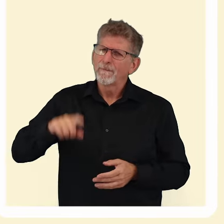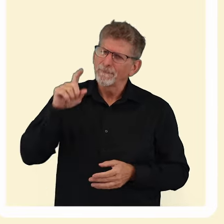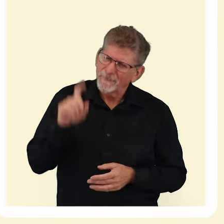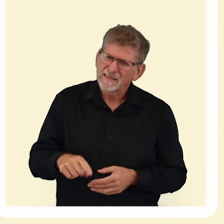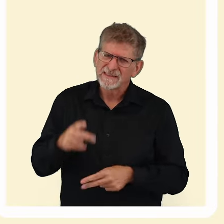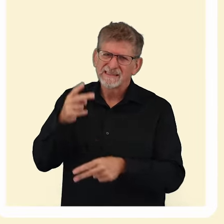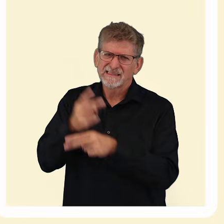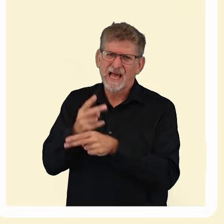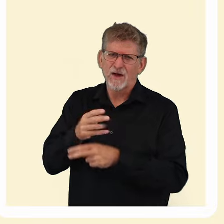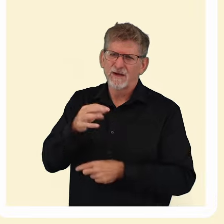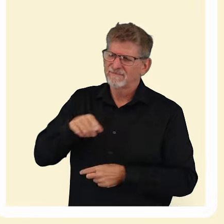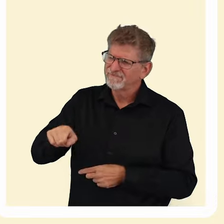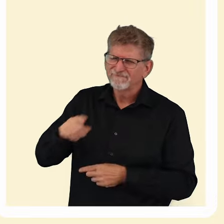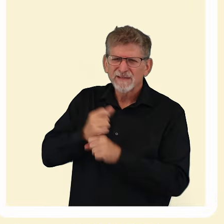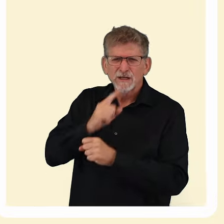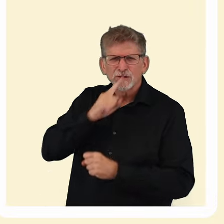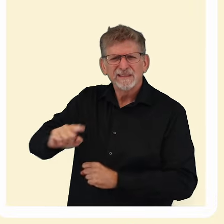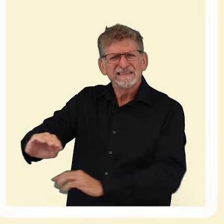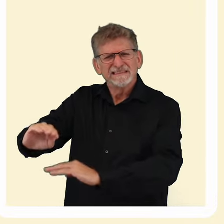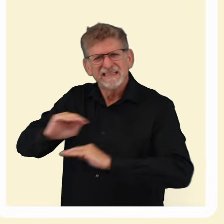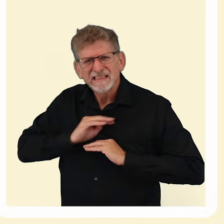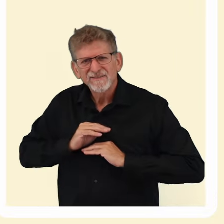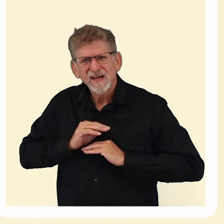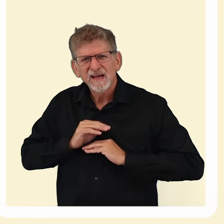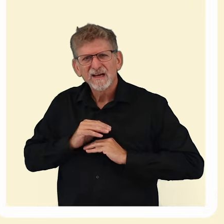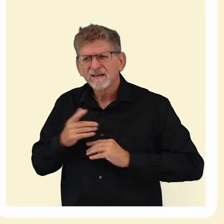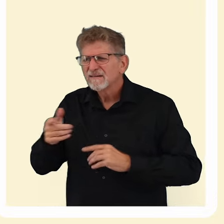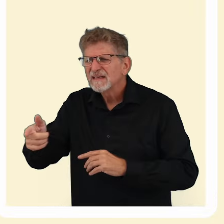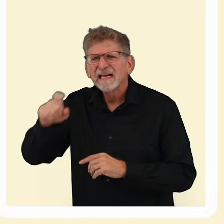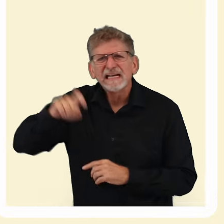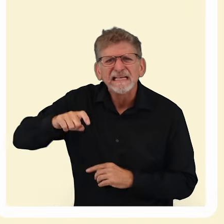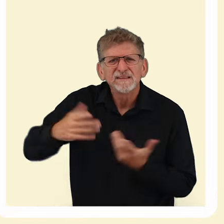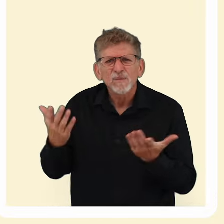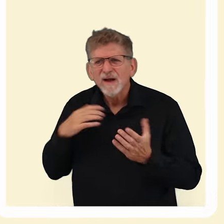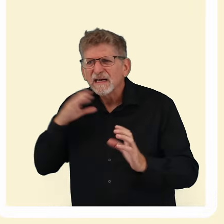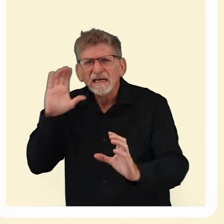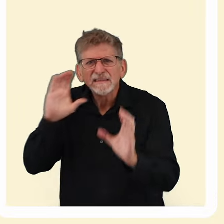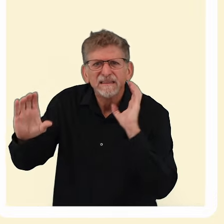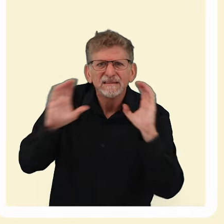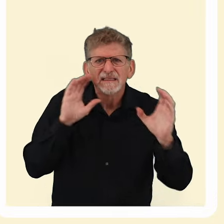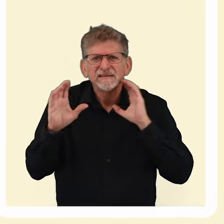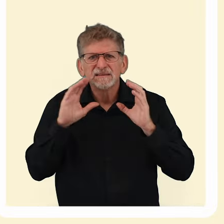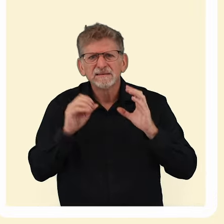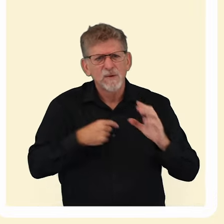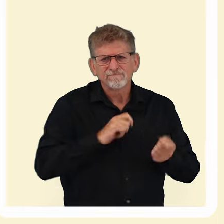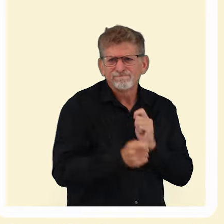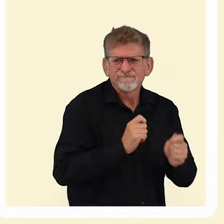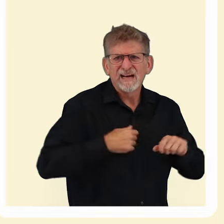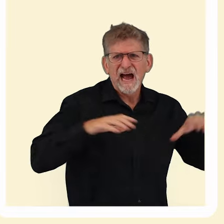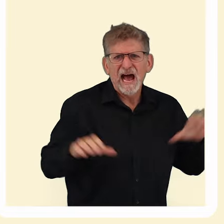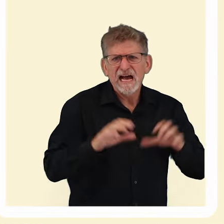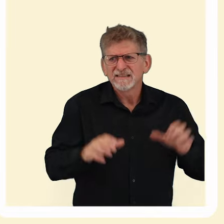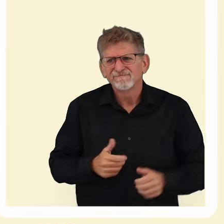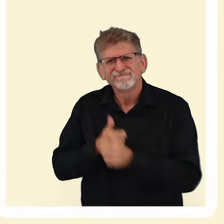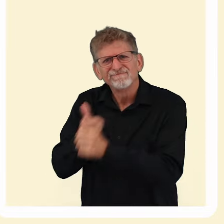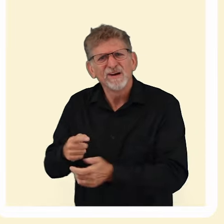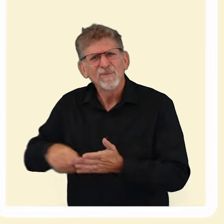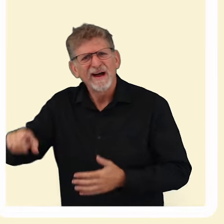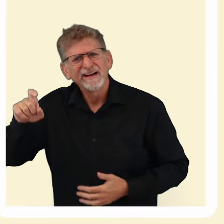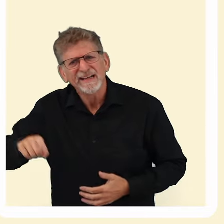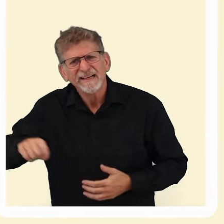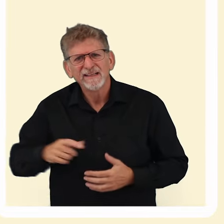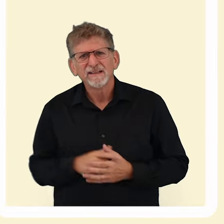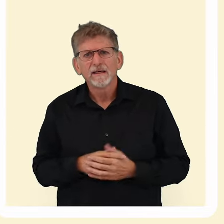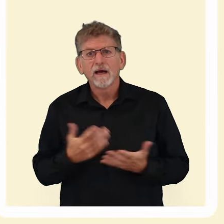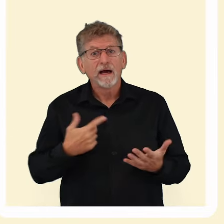got to really take care of their satisfaction, to be listening to their needs and what we can act upon to